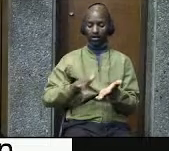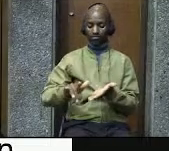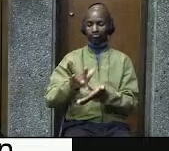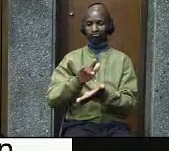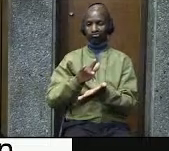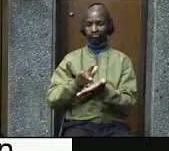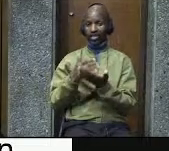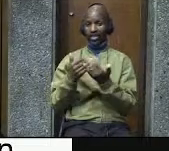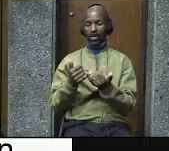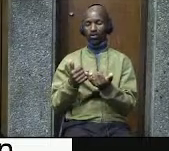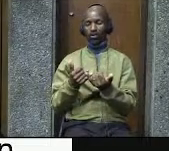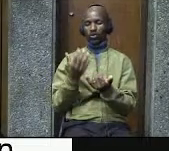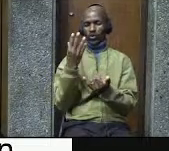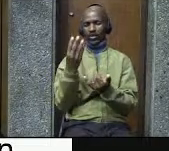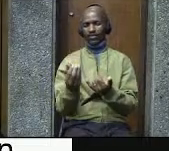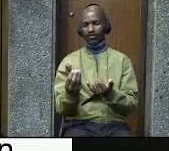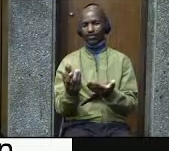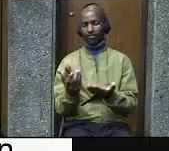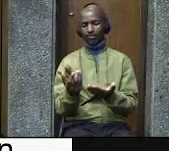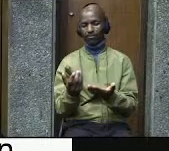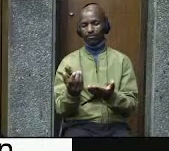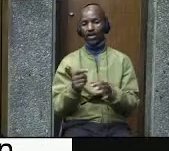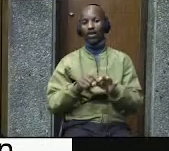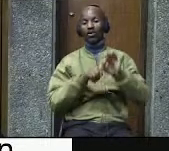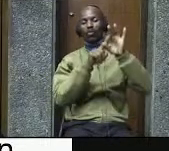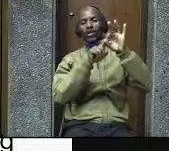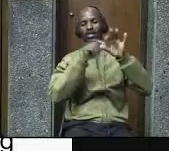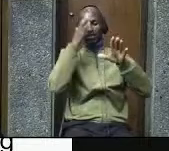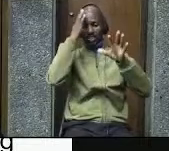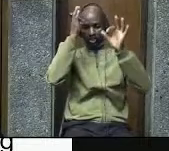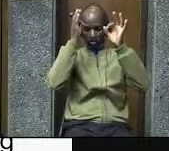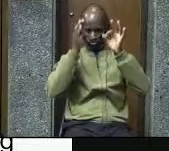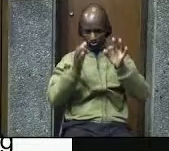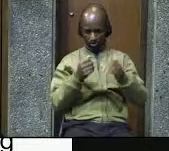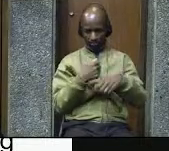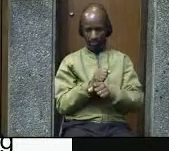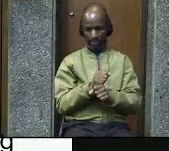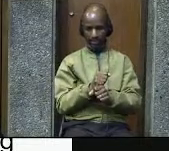to take quality decisions.